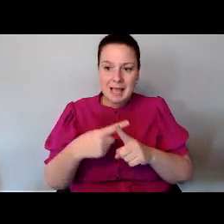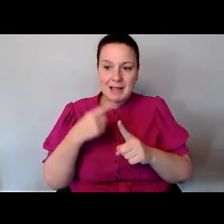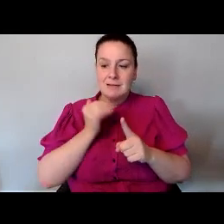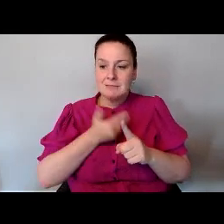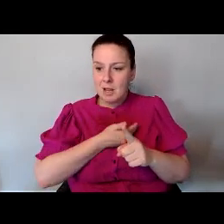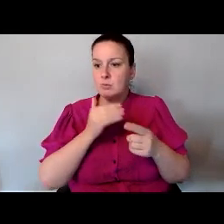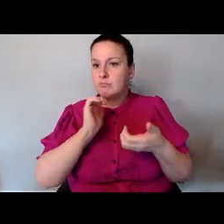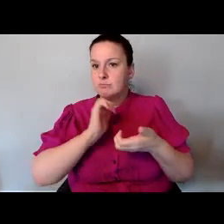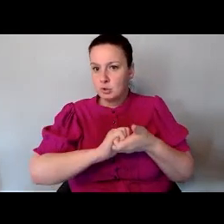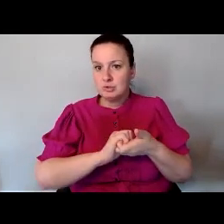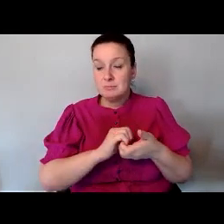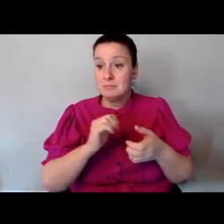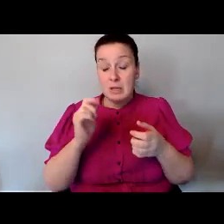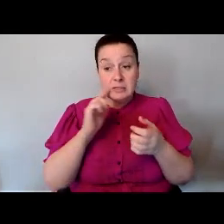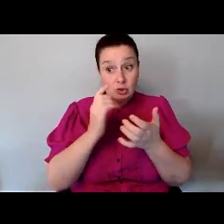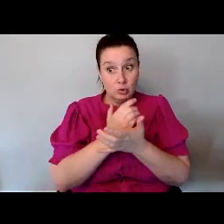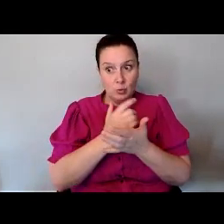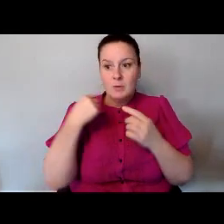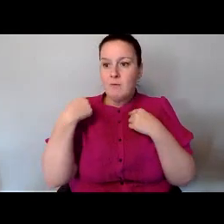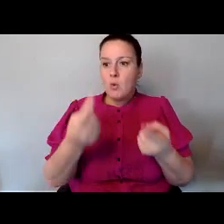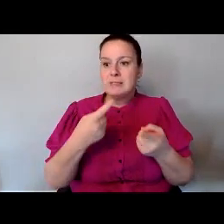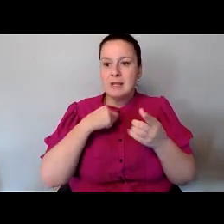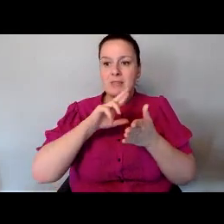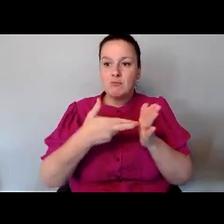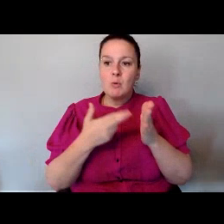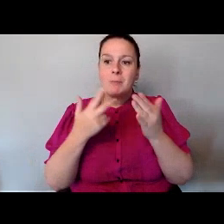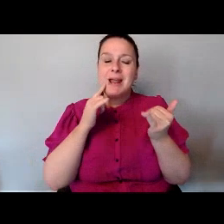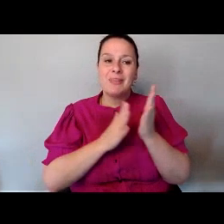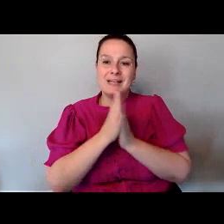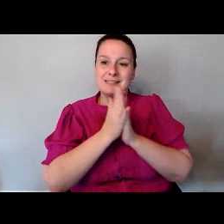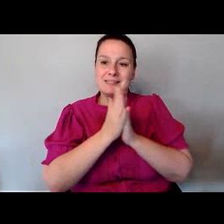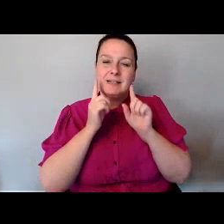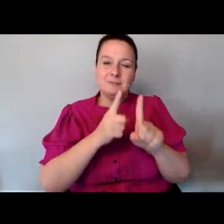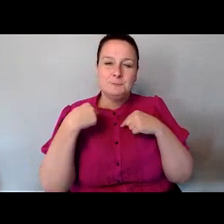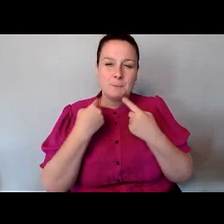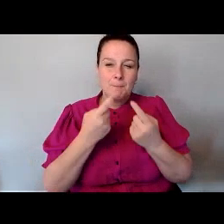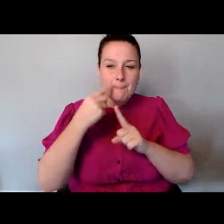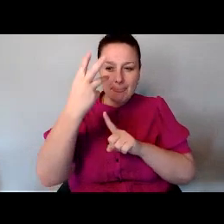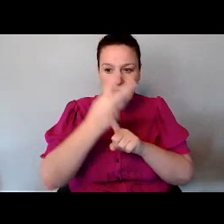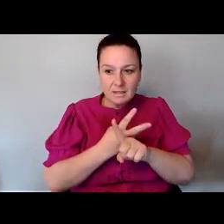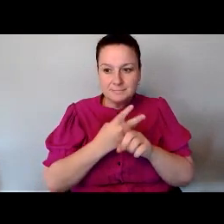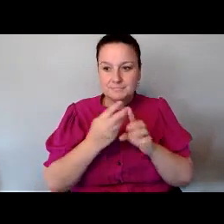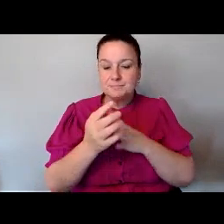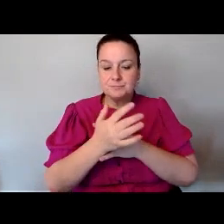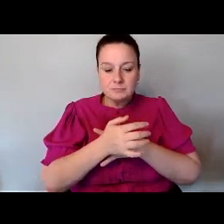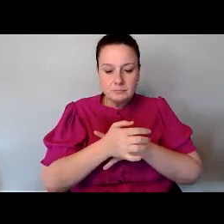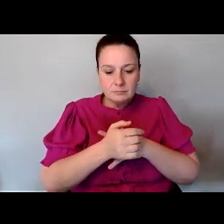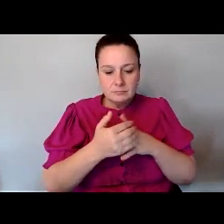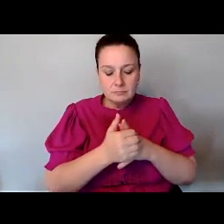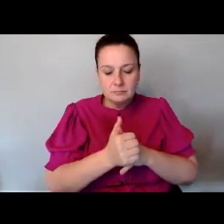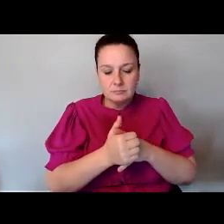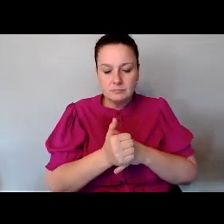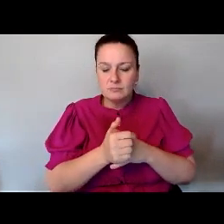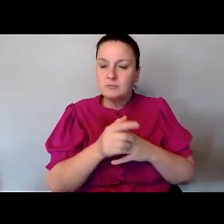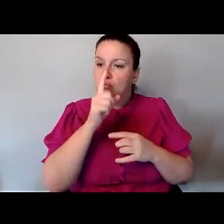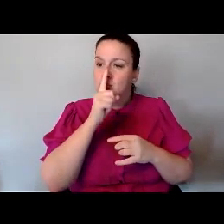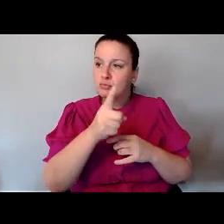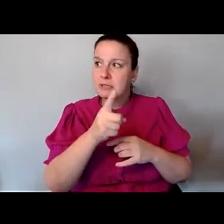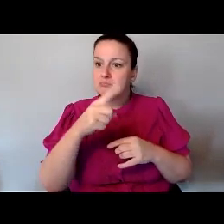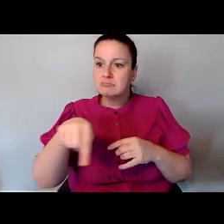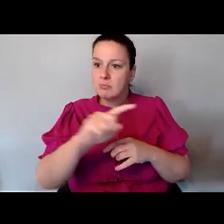We've always had that role, but we've made it an initiative within the last 6 months to really bring those